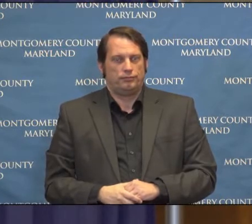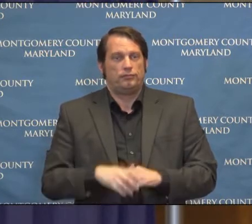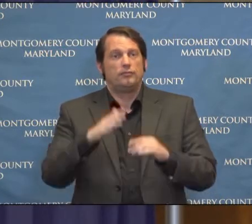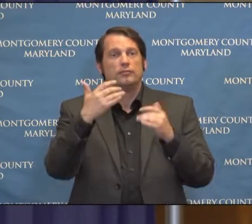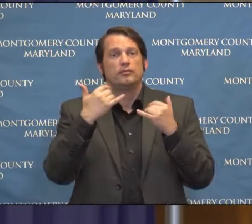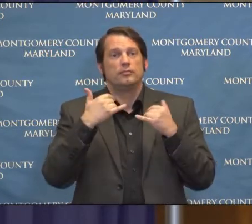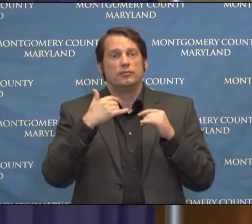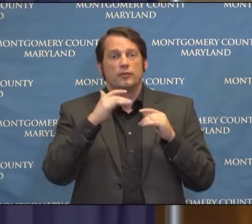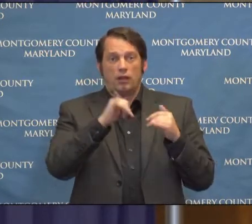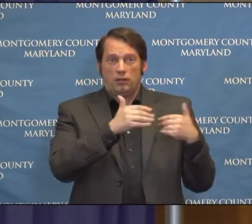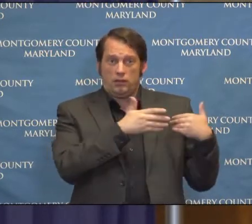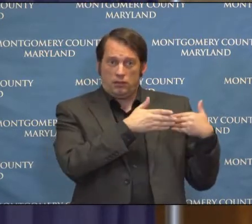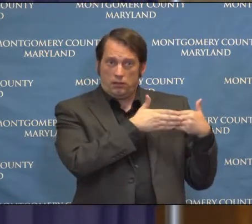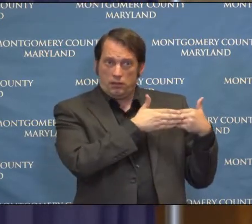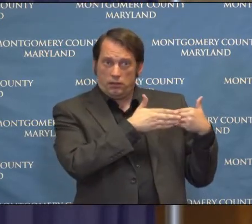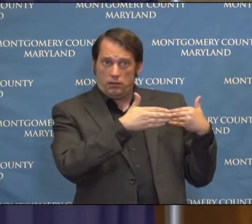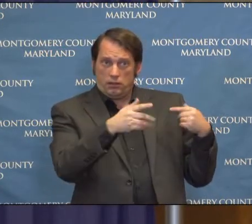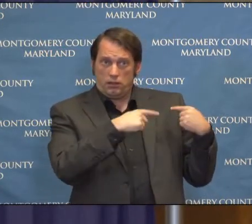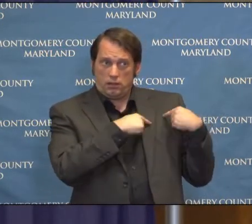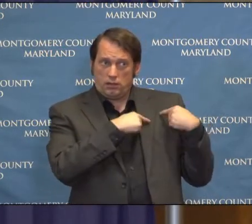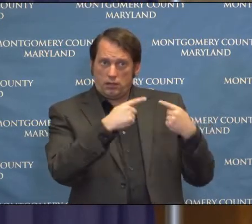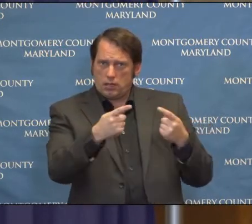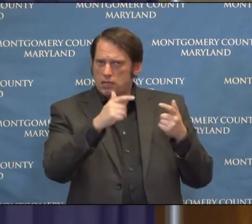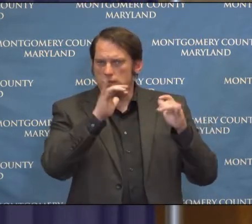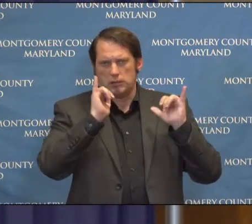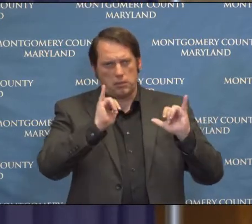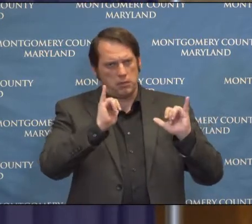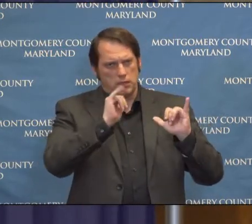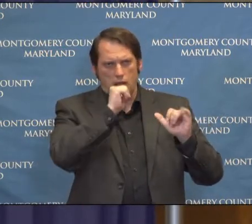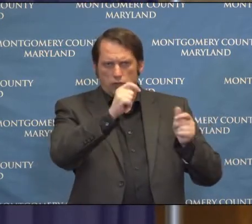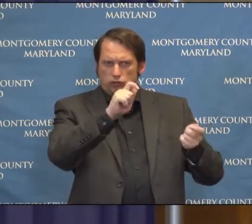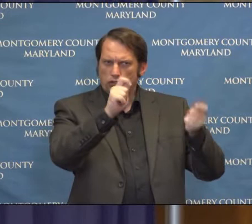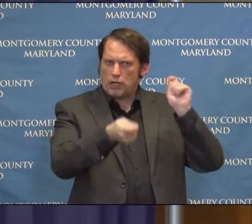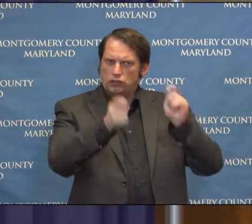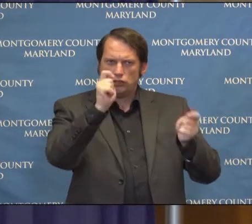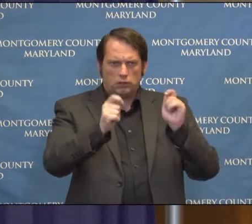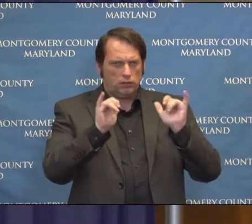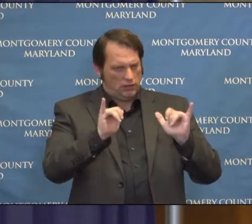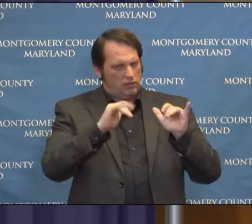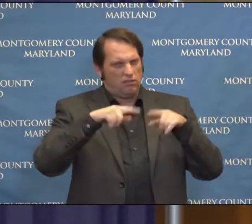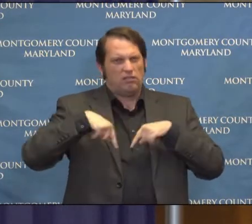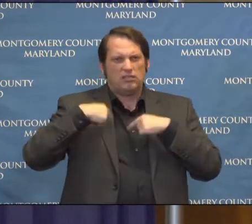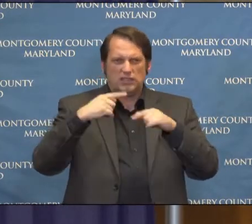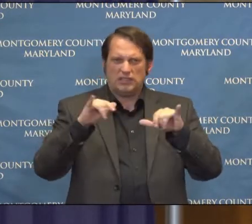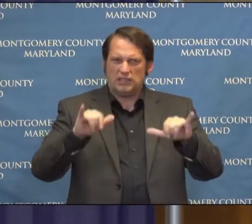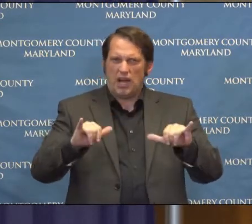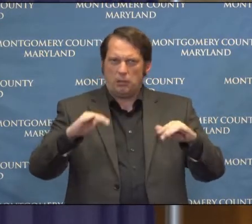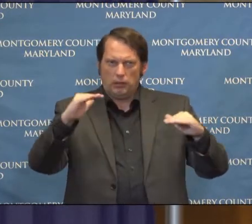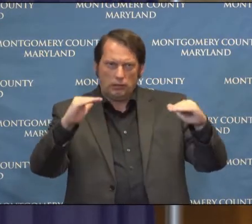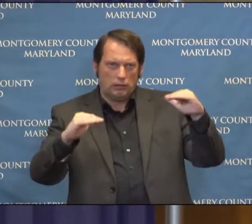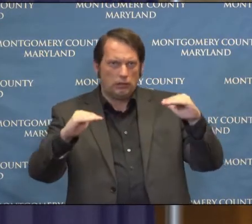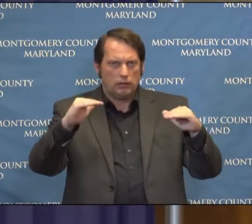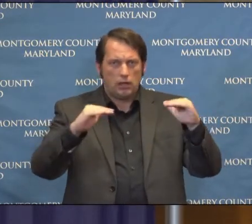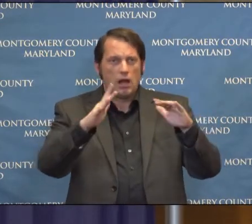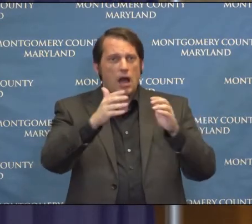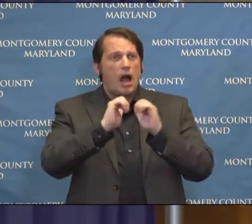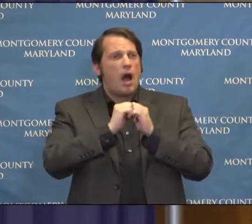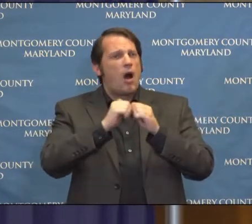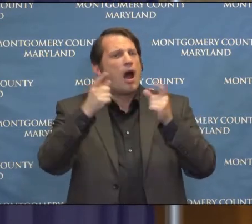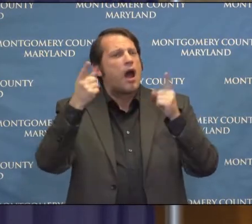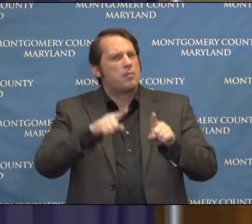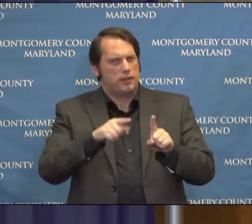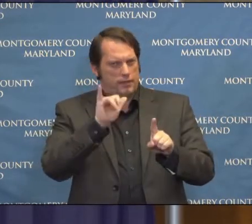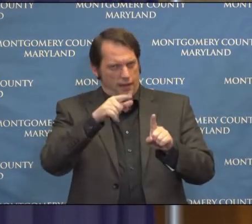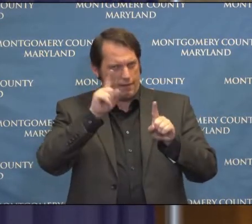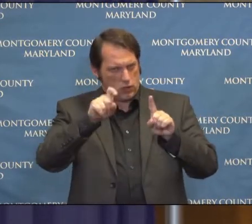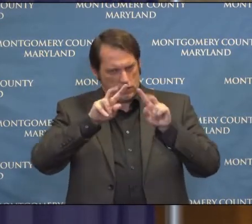They've been present for decades, but talk about the systemic factors and create the systemic change needed to address those issues so that we're